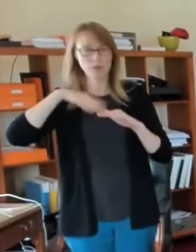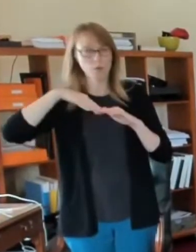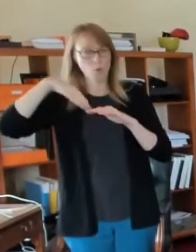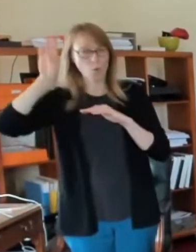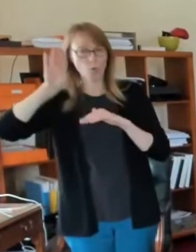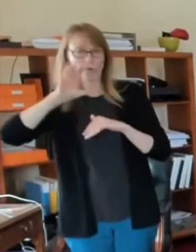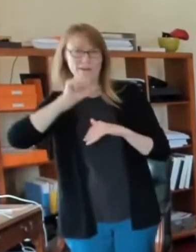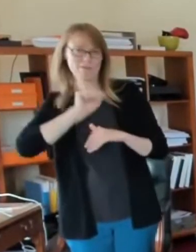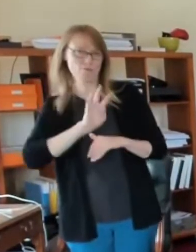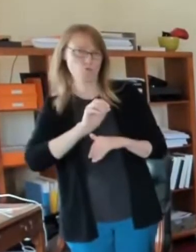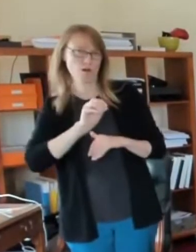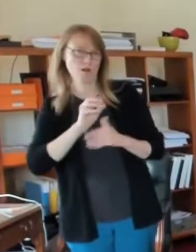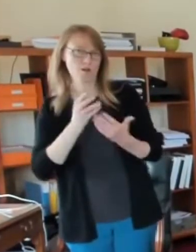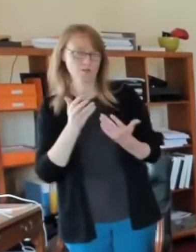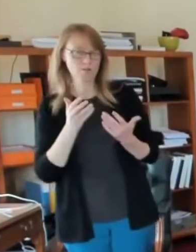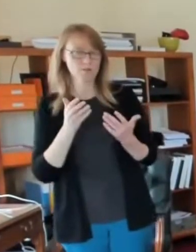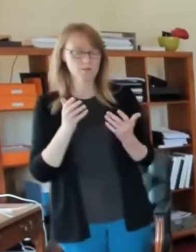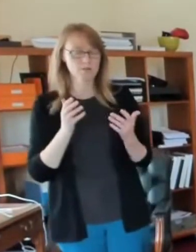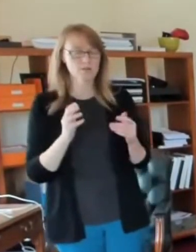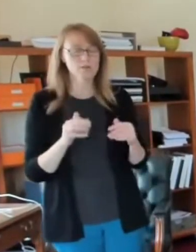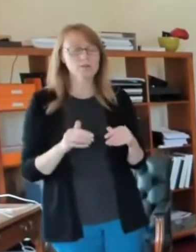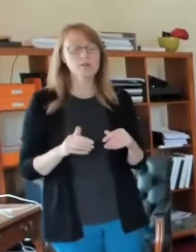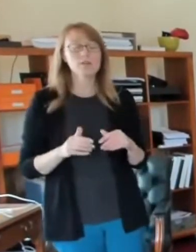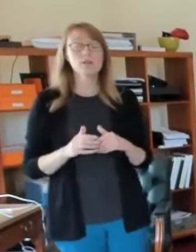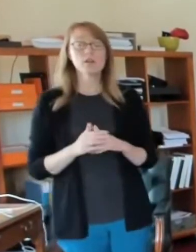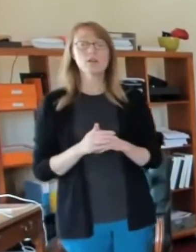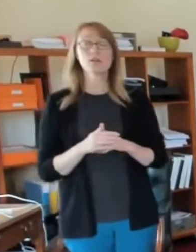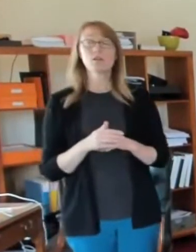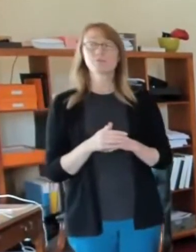For those of you that weren't with us on Monday,